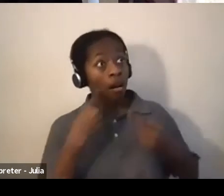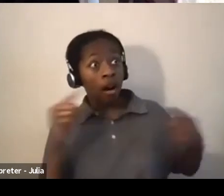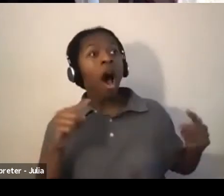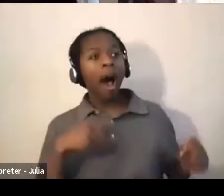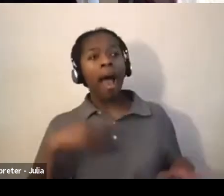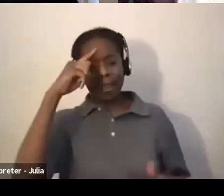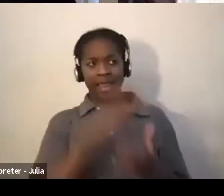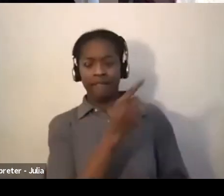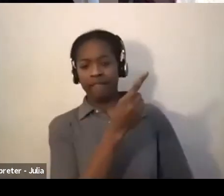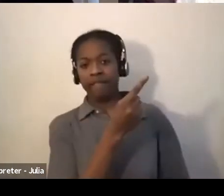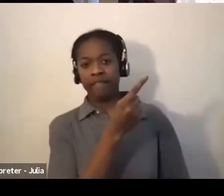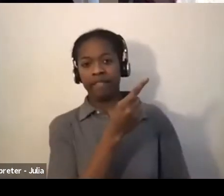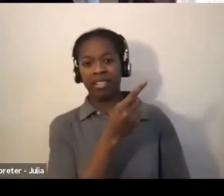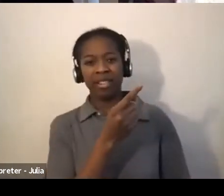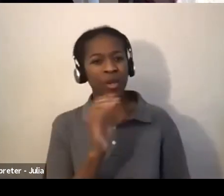own.